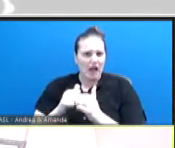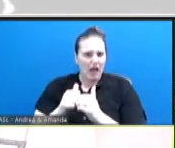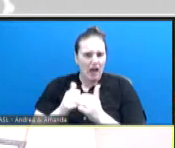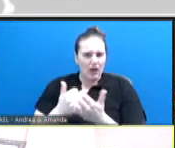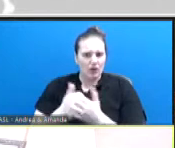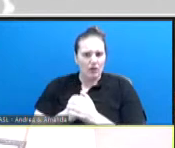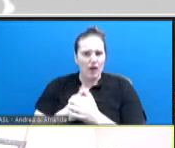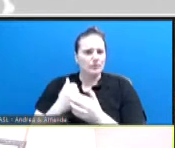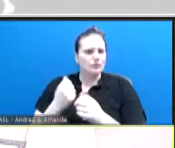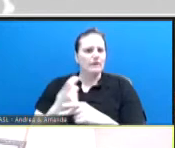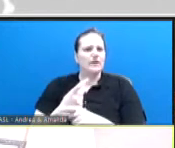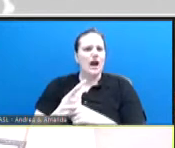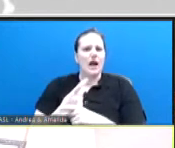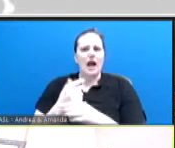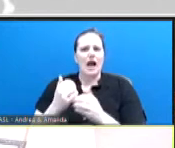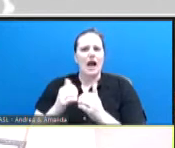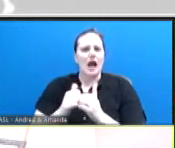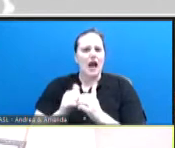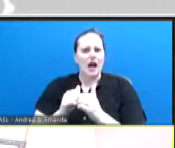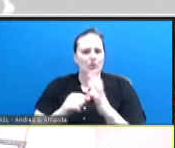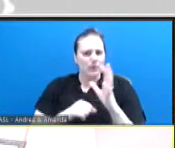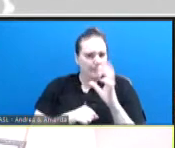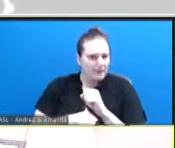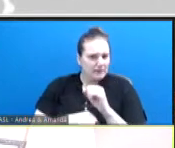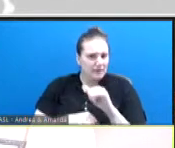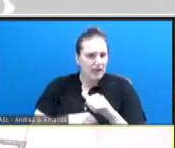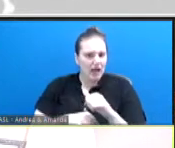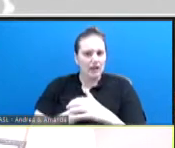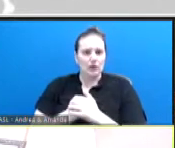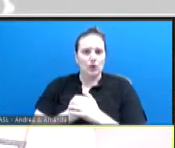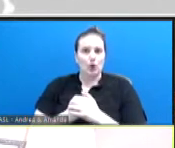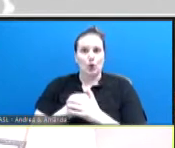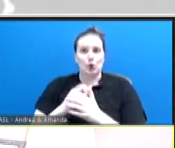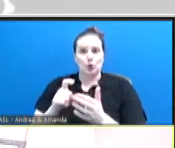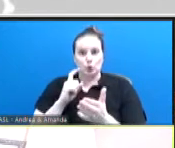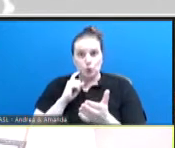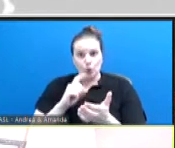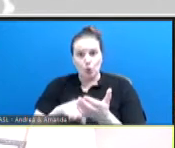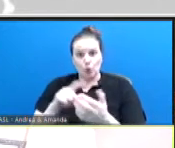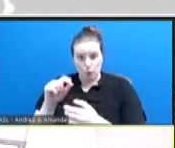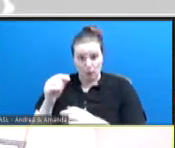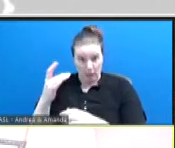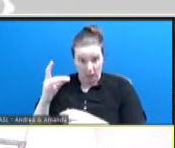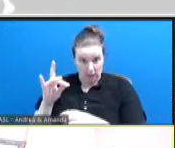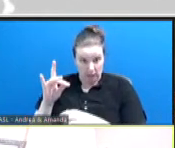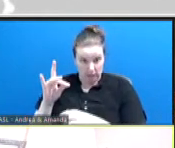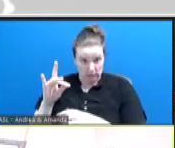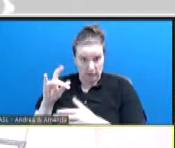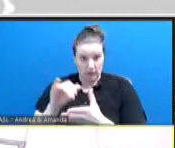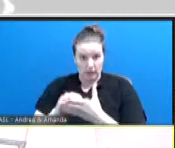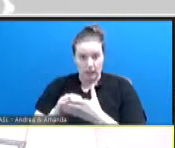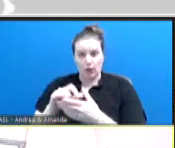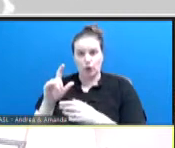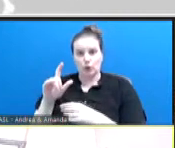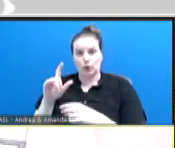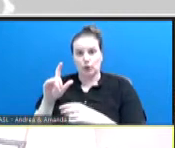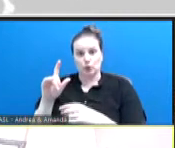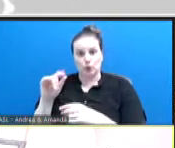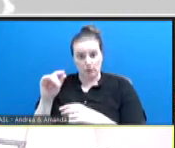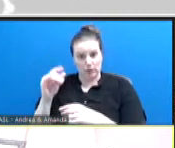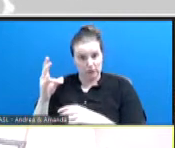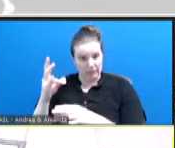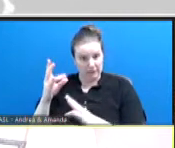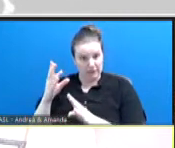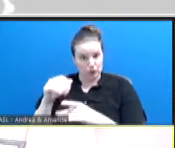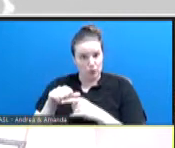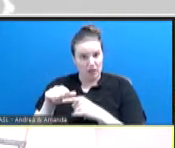Because I'm trying to figure out how was it missed? So you noticed in 2018 that there was some 2017